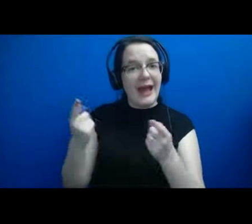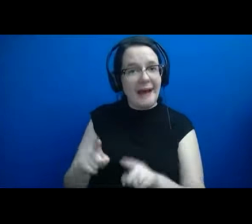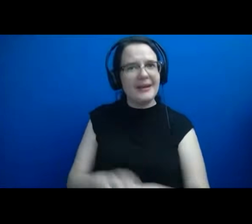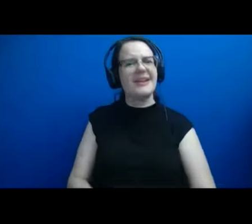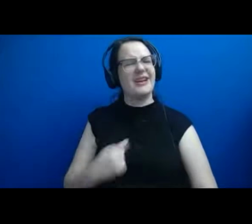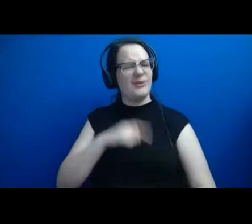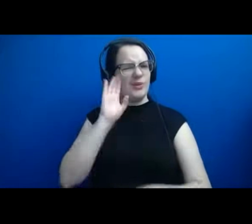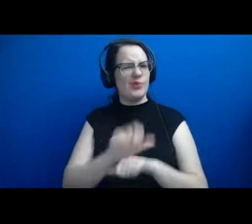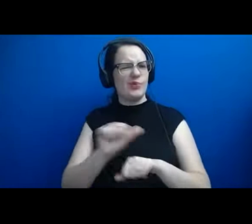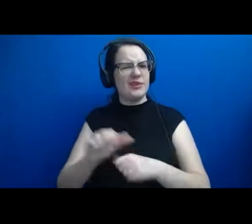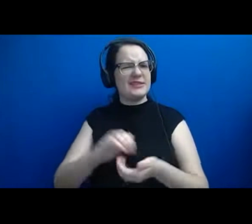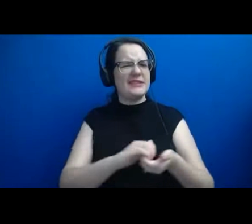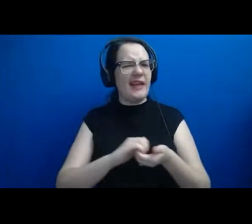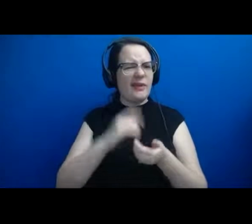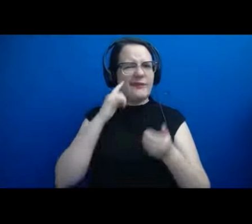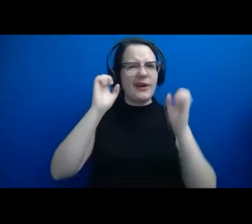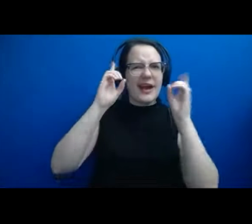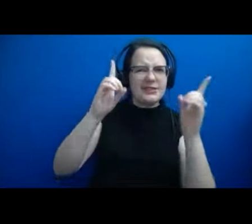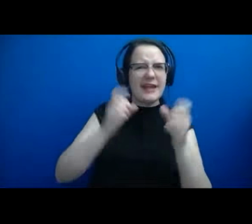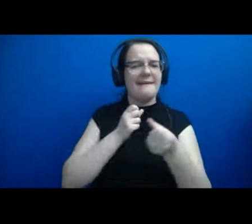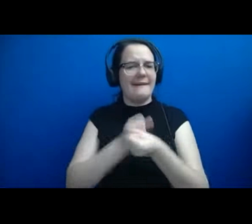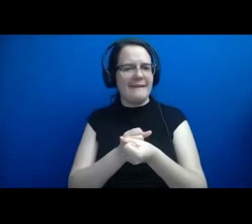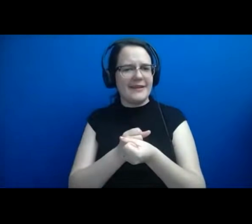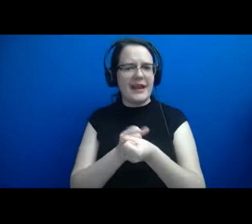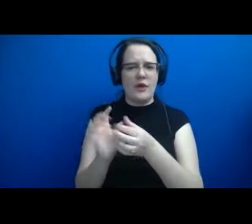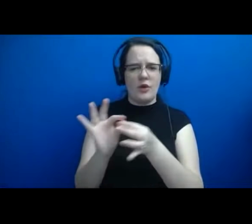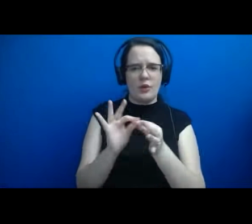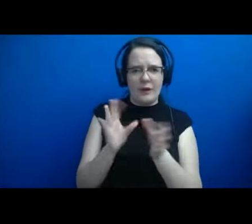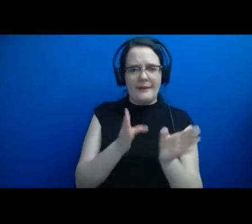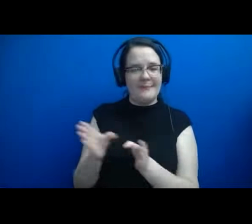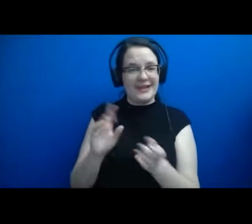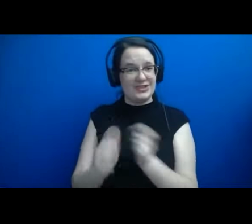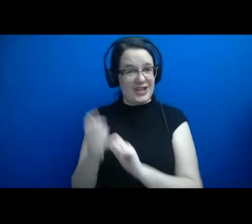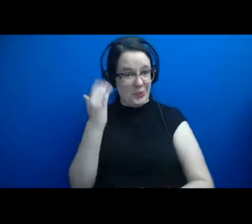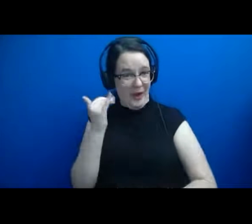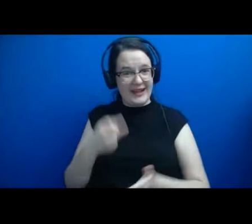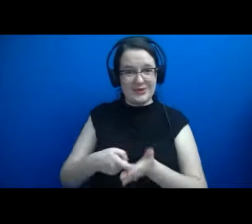coordinate for change because it takes that village and we are that village for our kids, right?